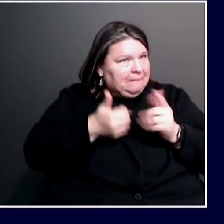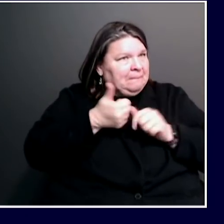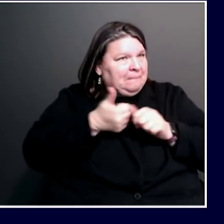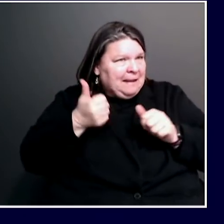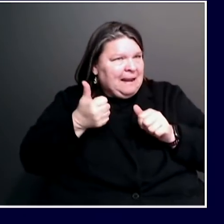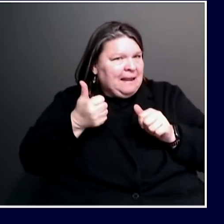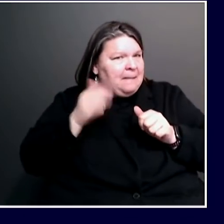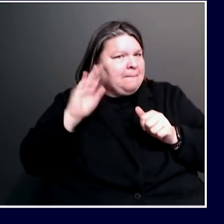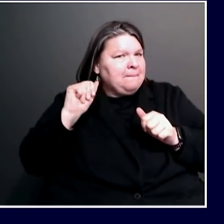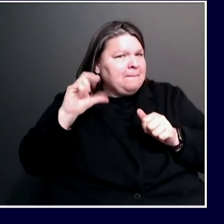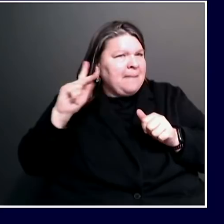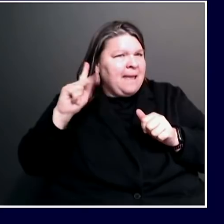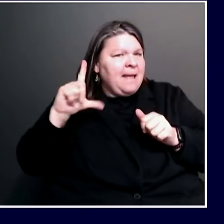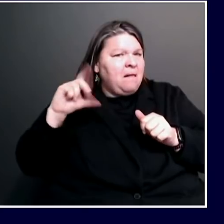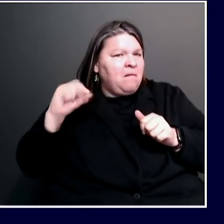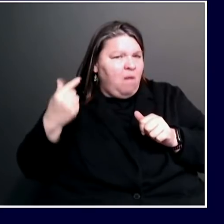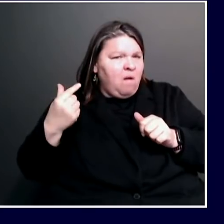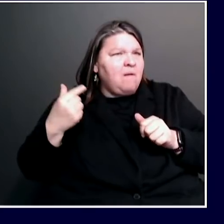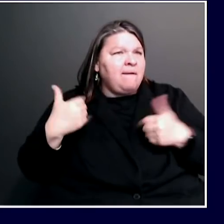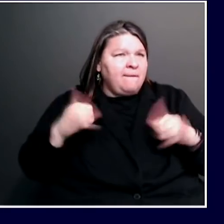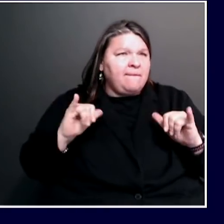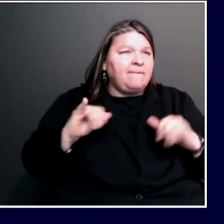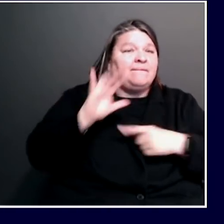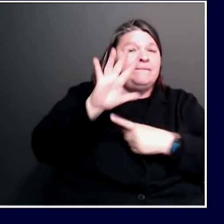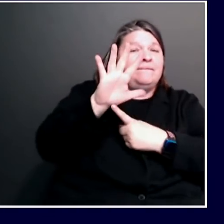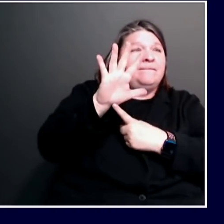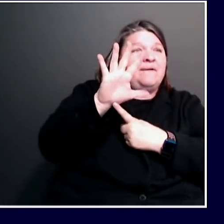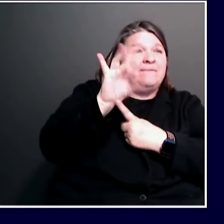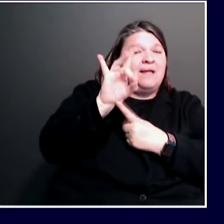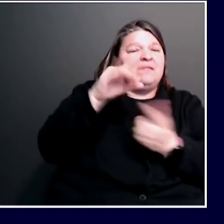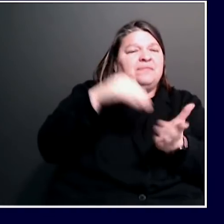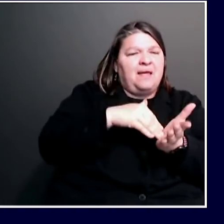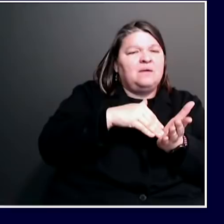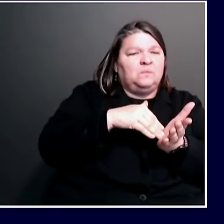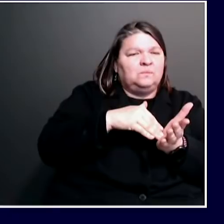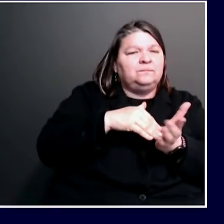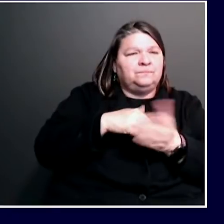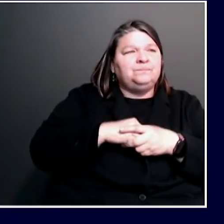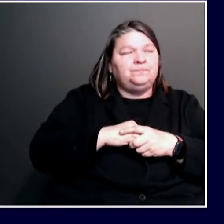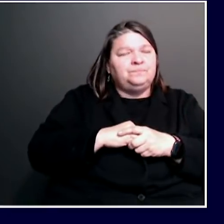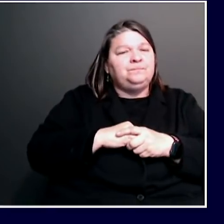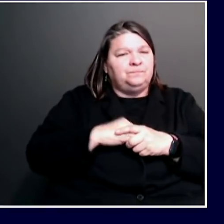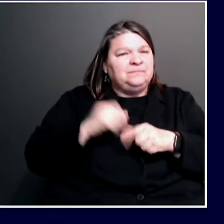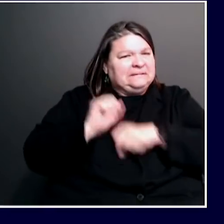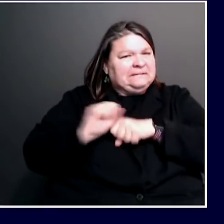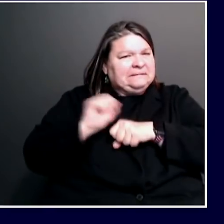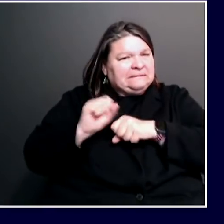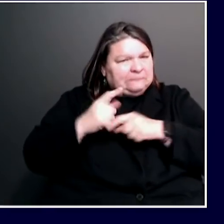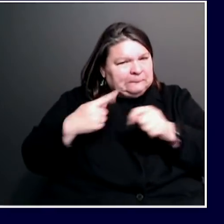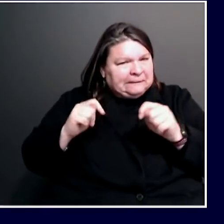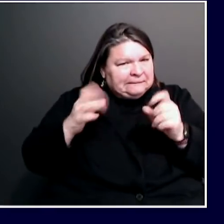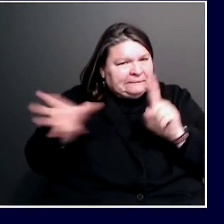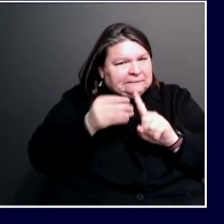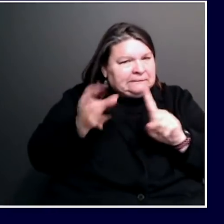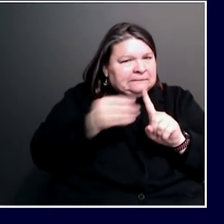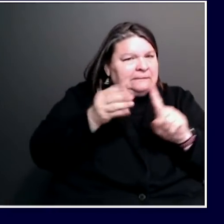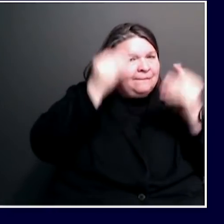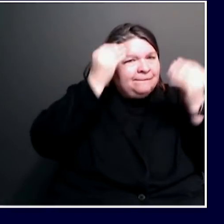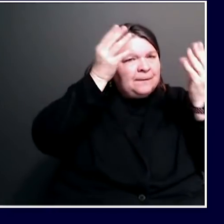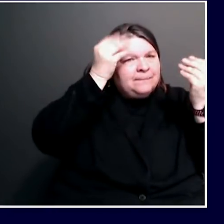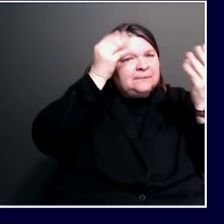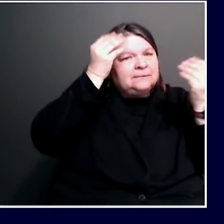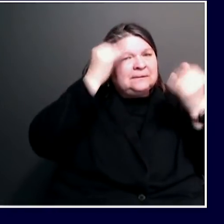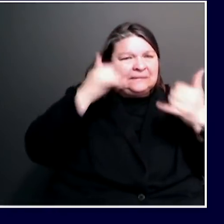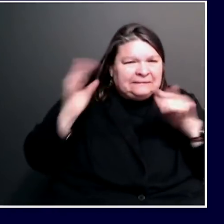at 58,000 lab results. Maine CDC is continuing its work on making sure we can tackle that